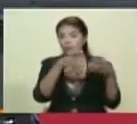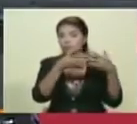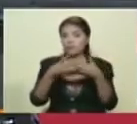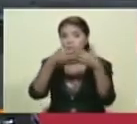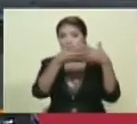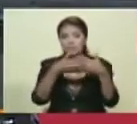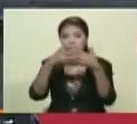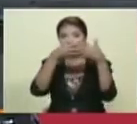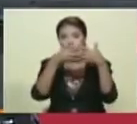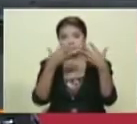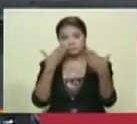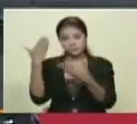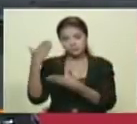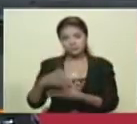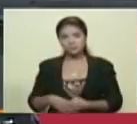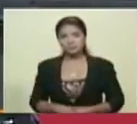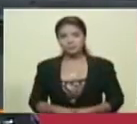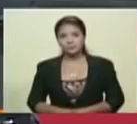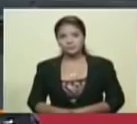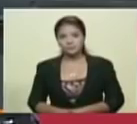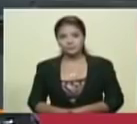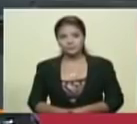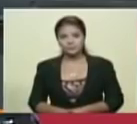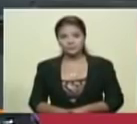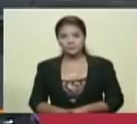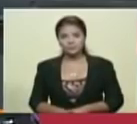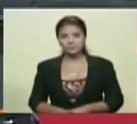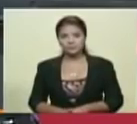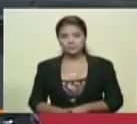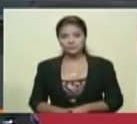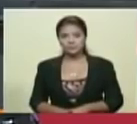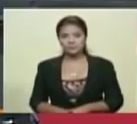de Pittsburgh, Daniel Kavalik. La